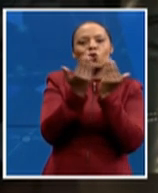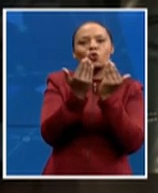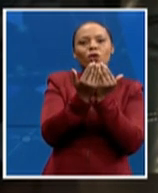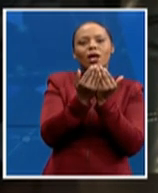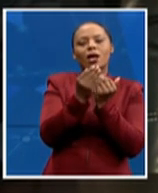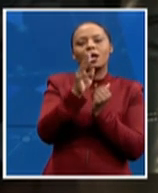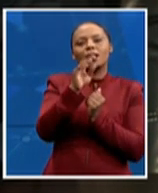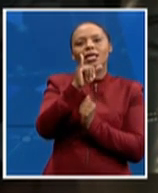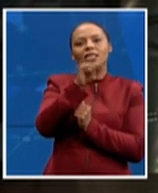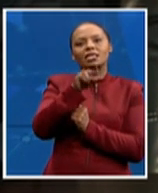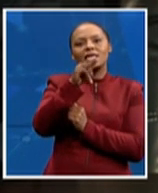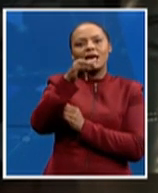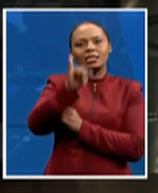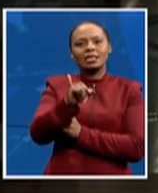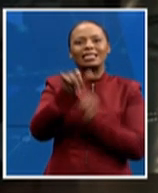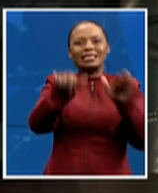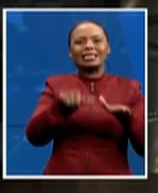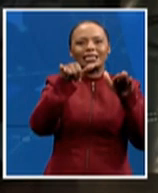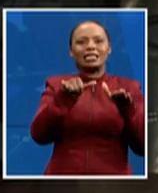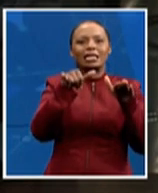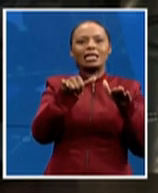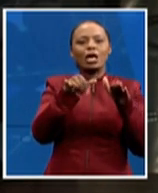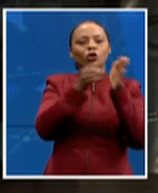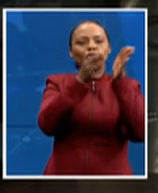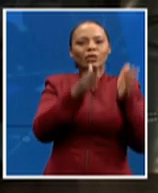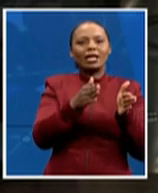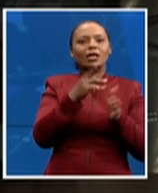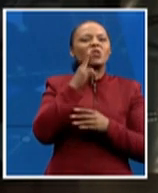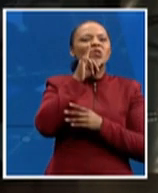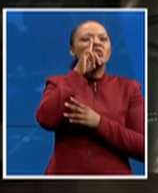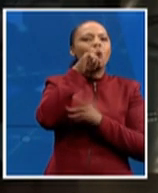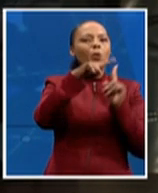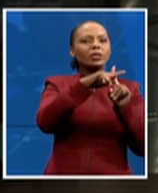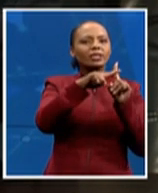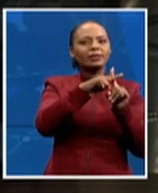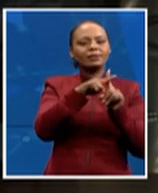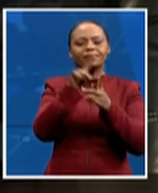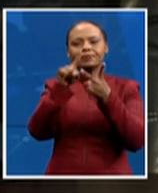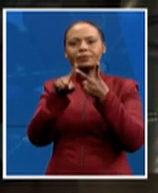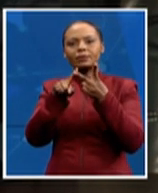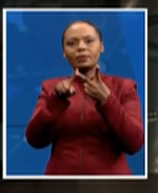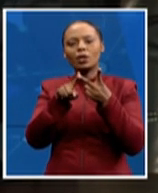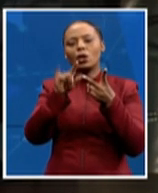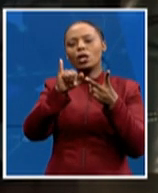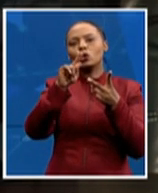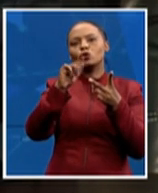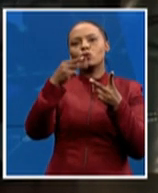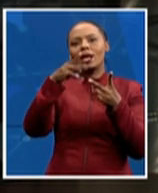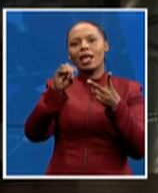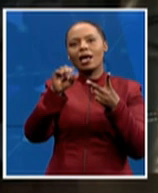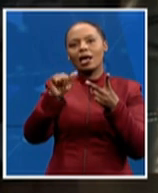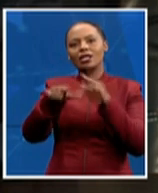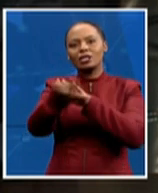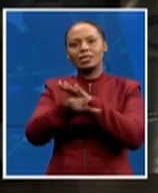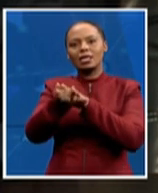learners. Another school under the Utugela district reported 15 positive cases of